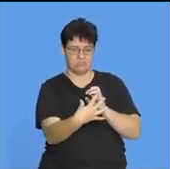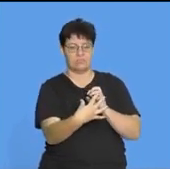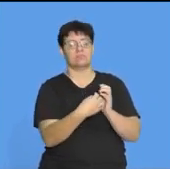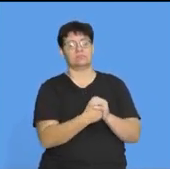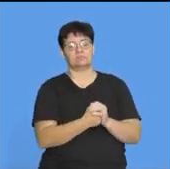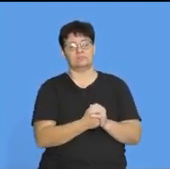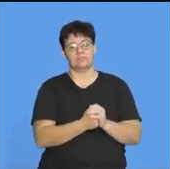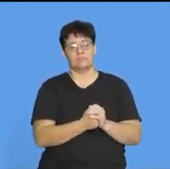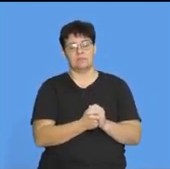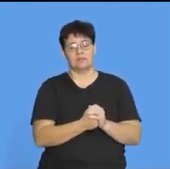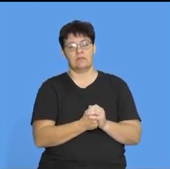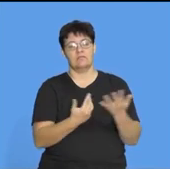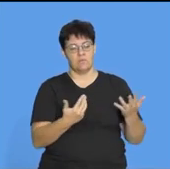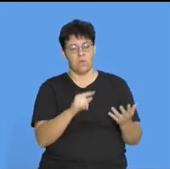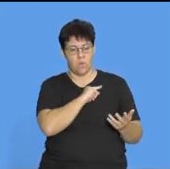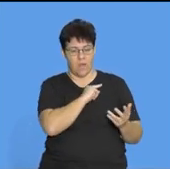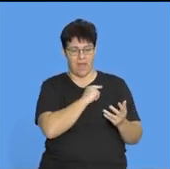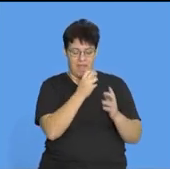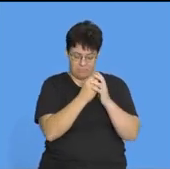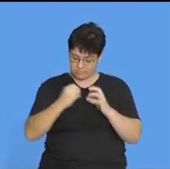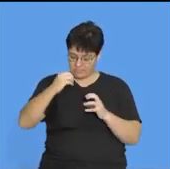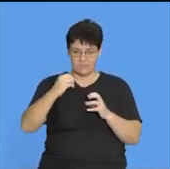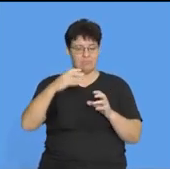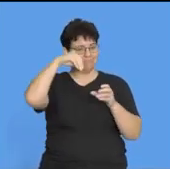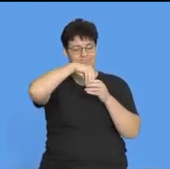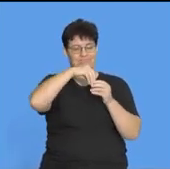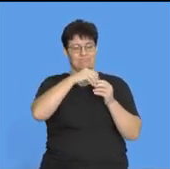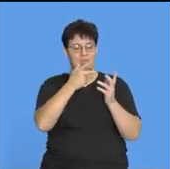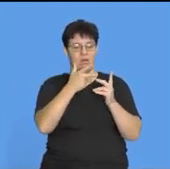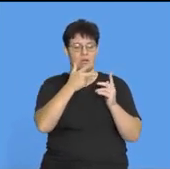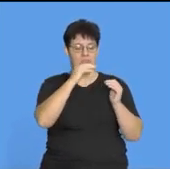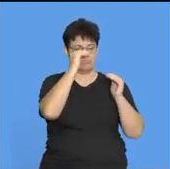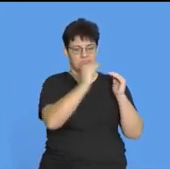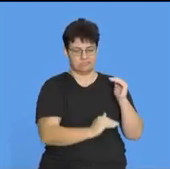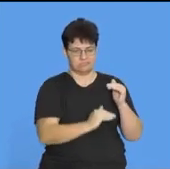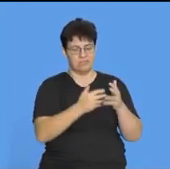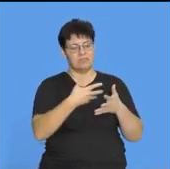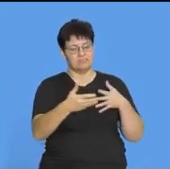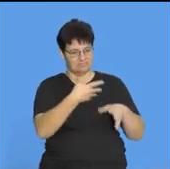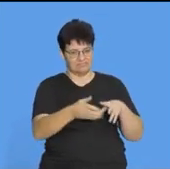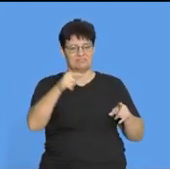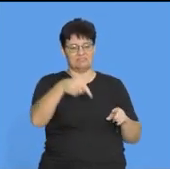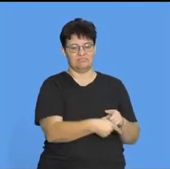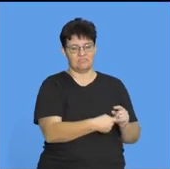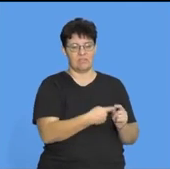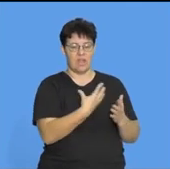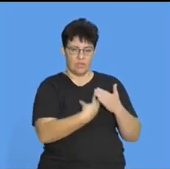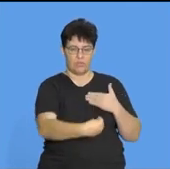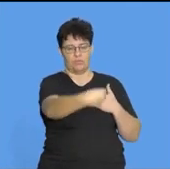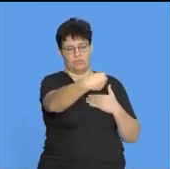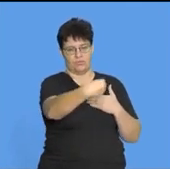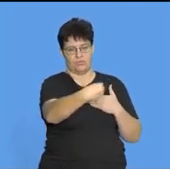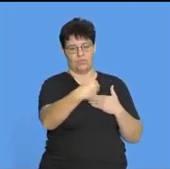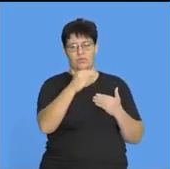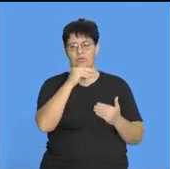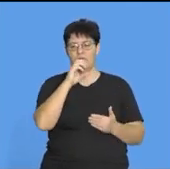the unfertilized egg, or sometimes the immature egg, and leaves the body via the cervix and